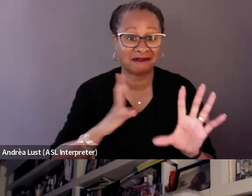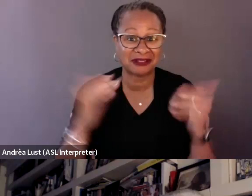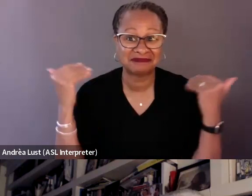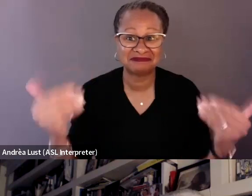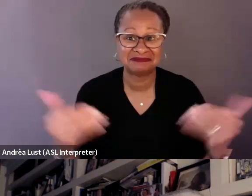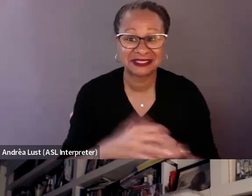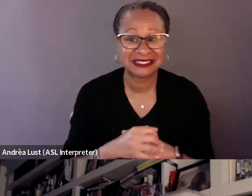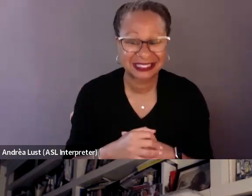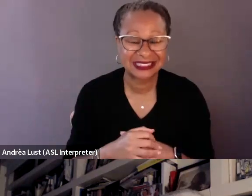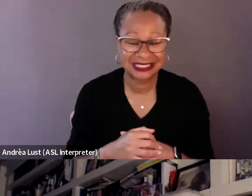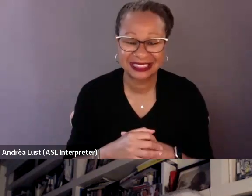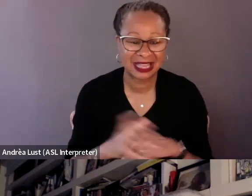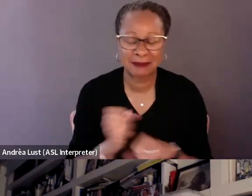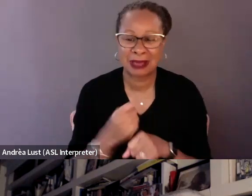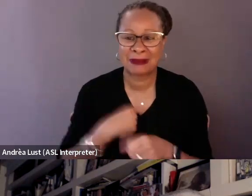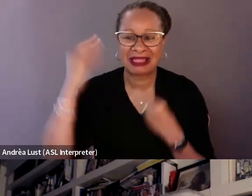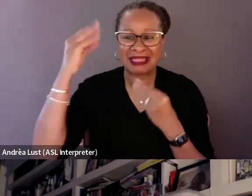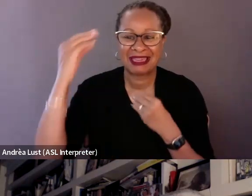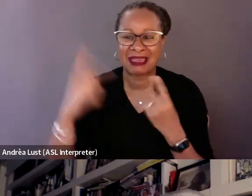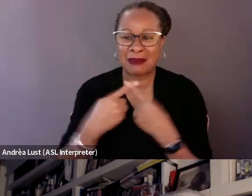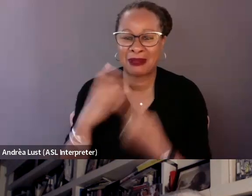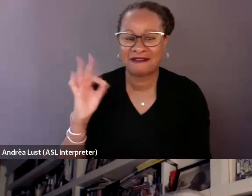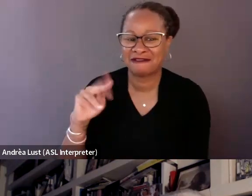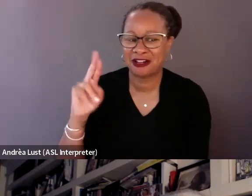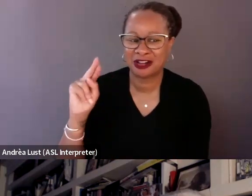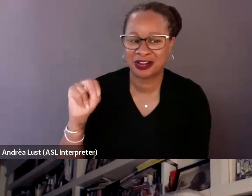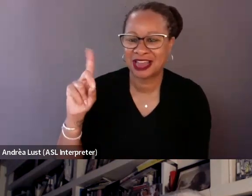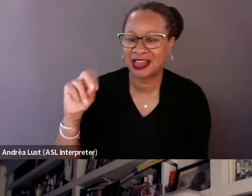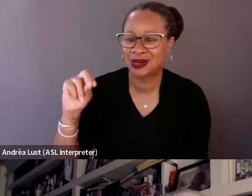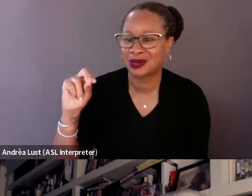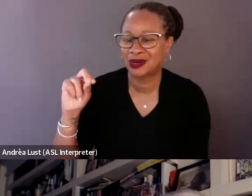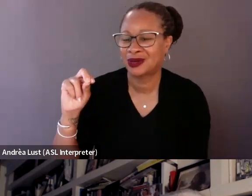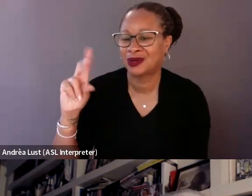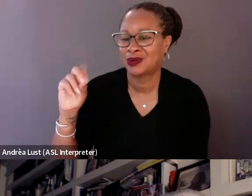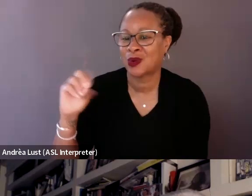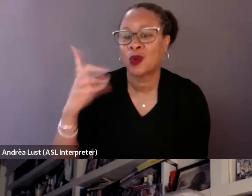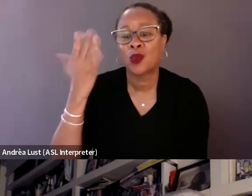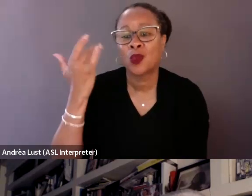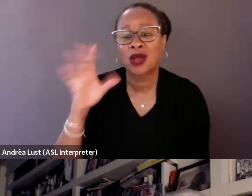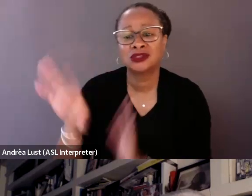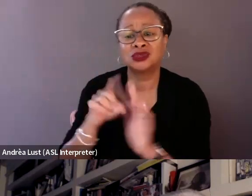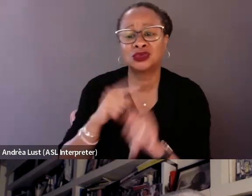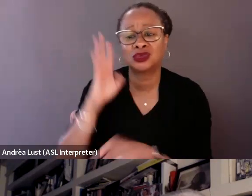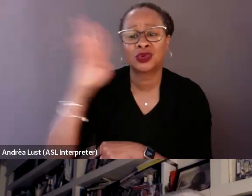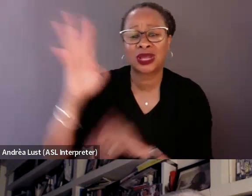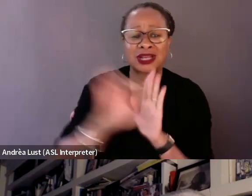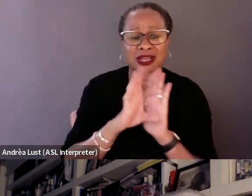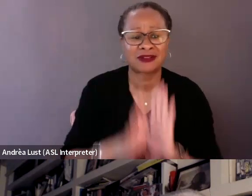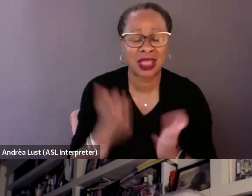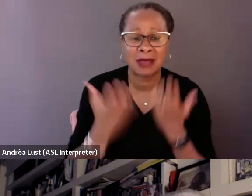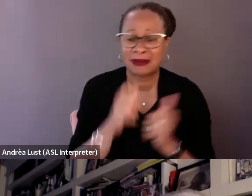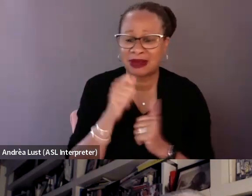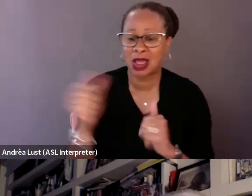it. In fact, you're making me think, Fernando, you're making me wonder why you chose to create a character and maybe not put